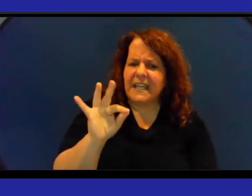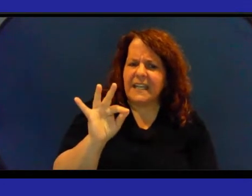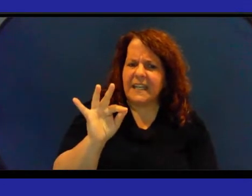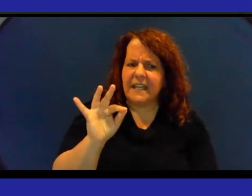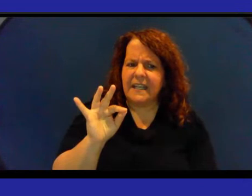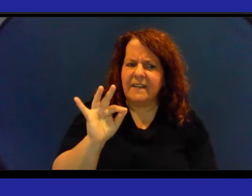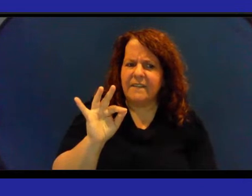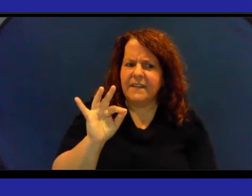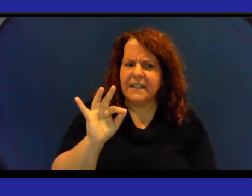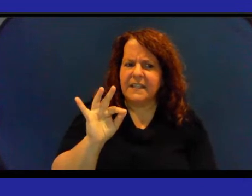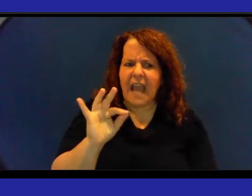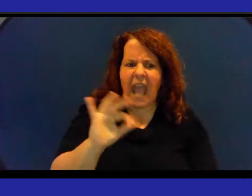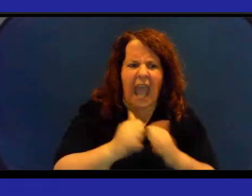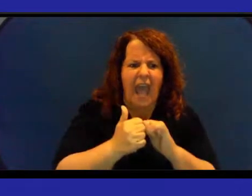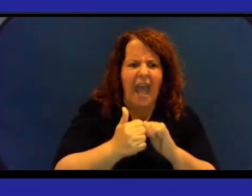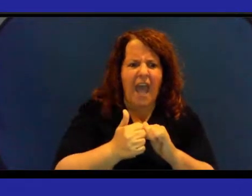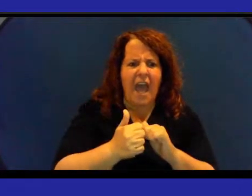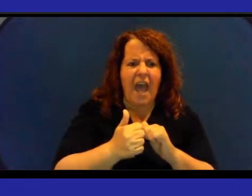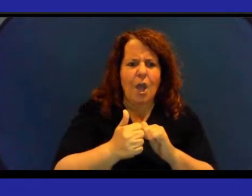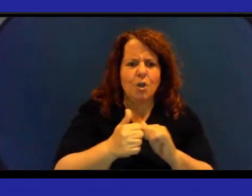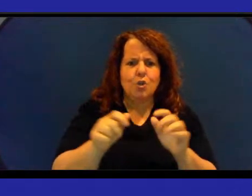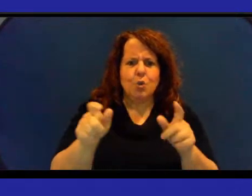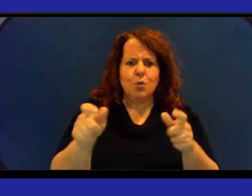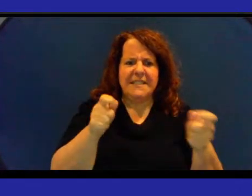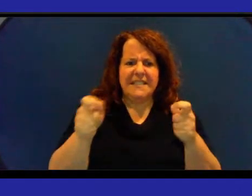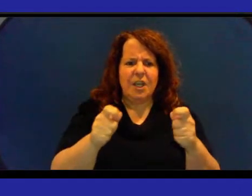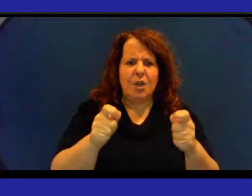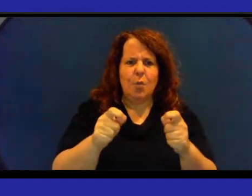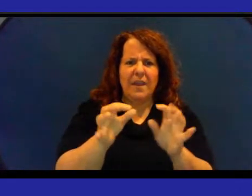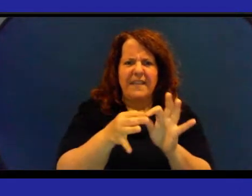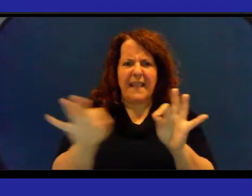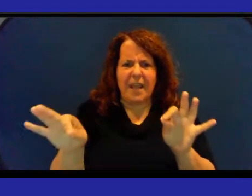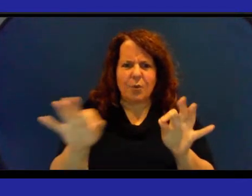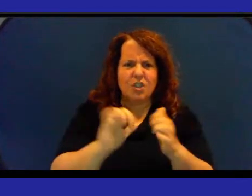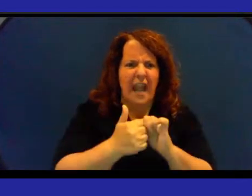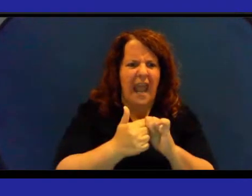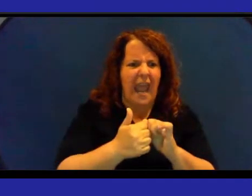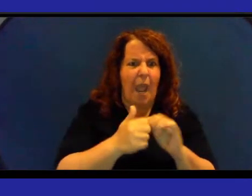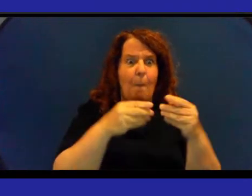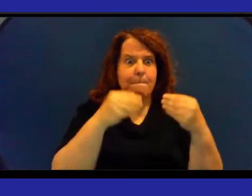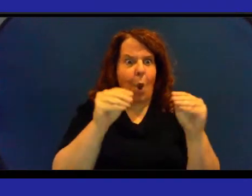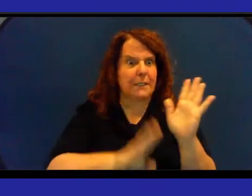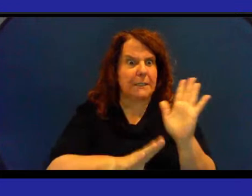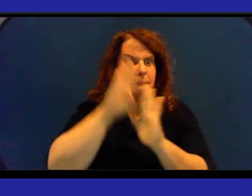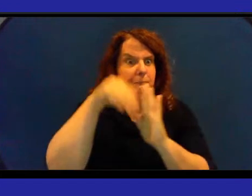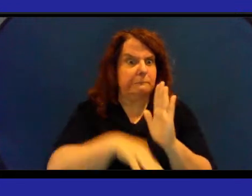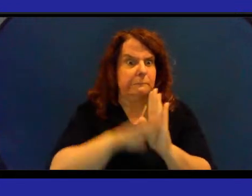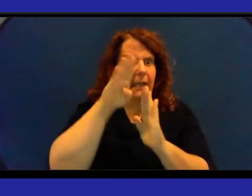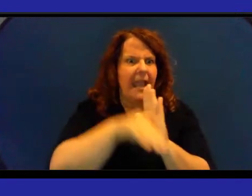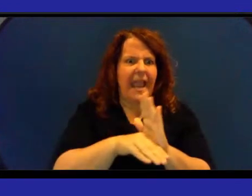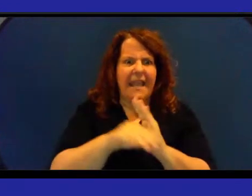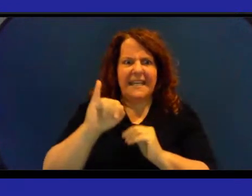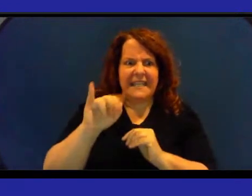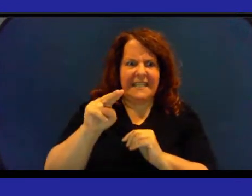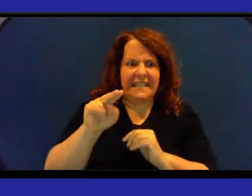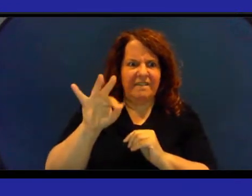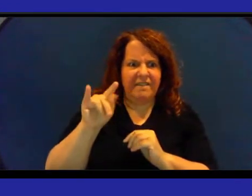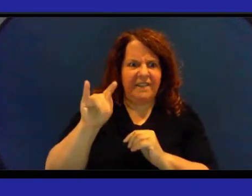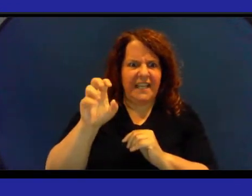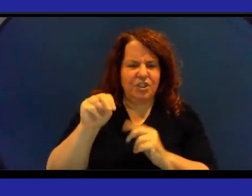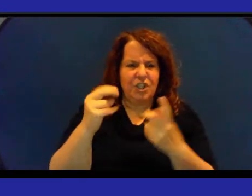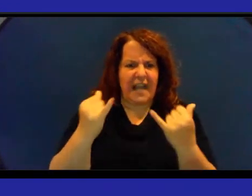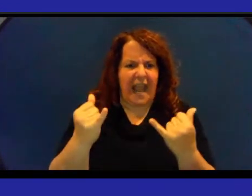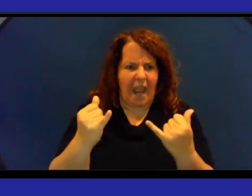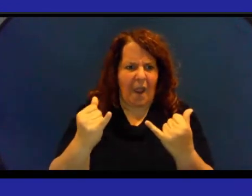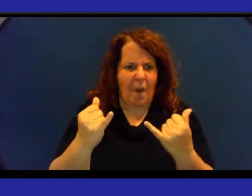how do you deal with differences in language and so on, given how markets are now, I'm sure, and inflation and all of that. Can you mention the last